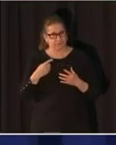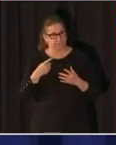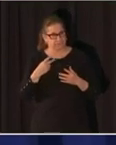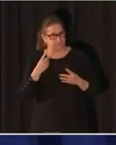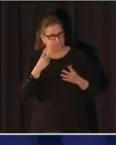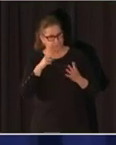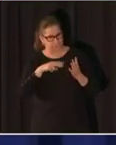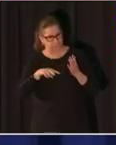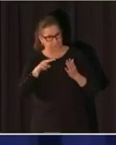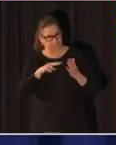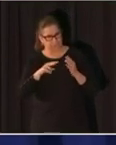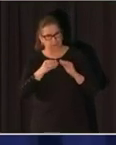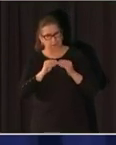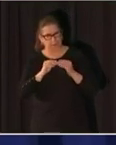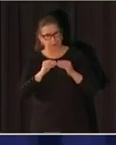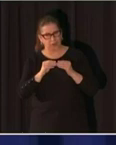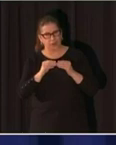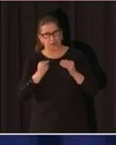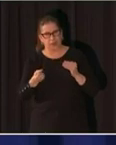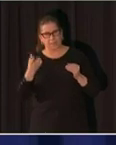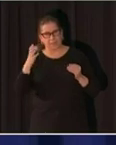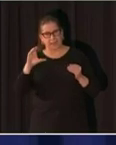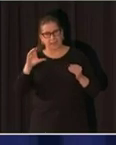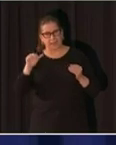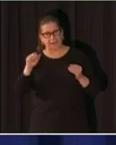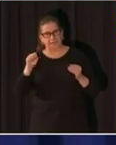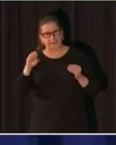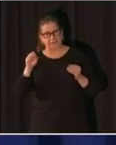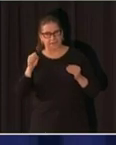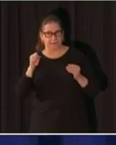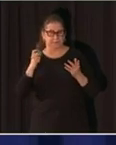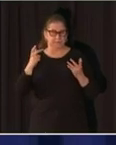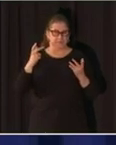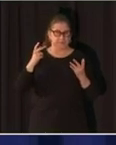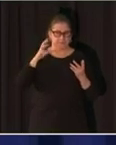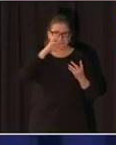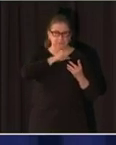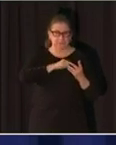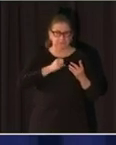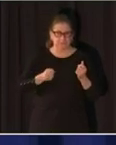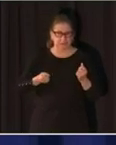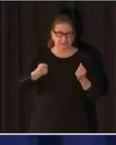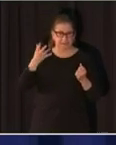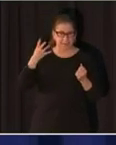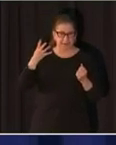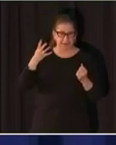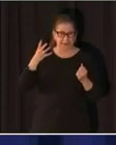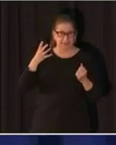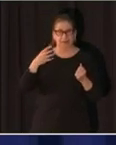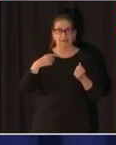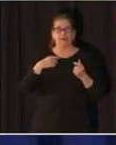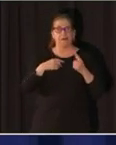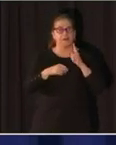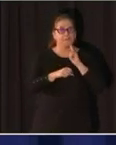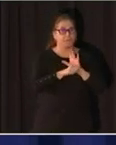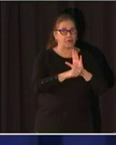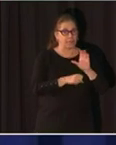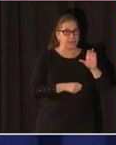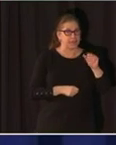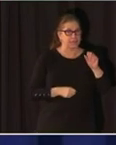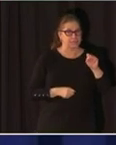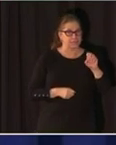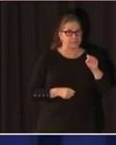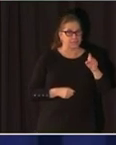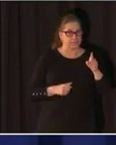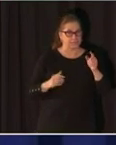cases that we estimated and the number of cases that we are confirming, we are below what we were